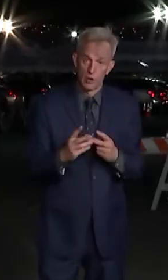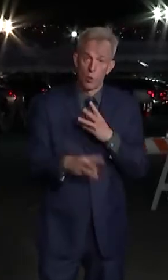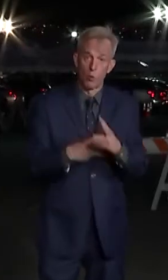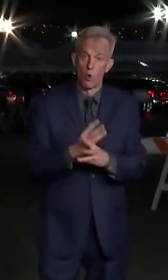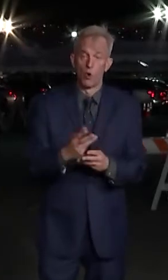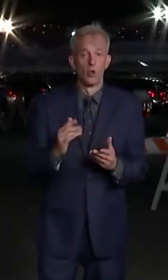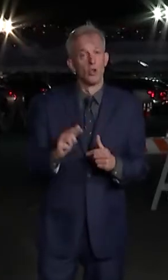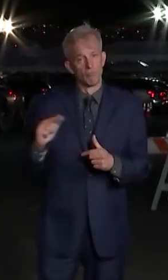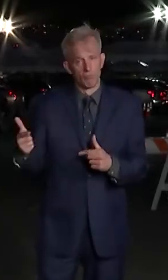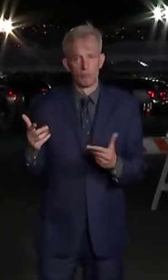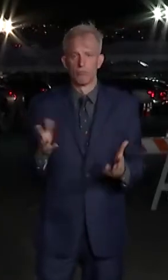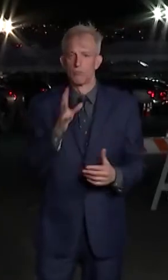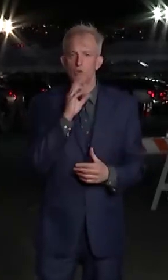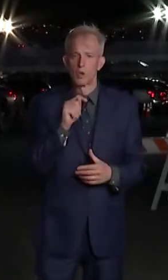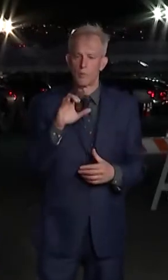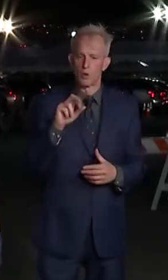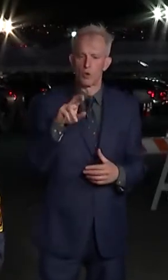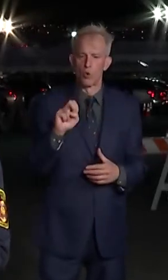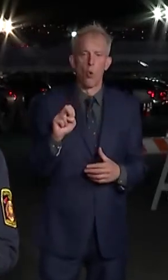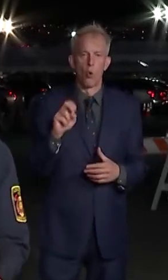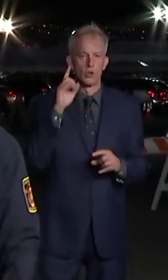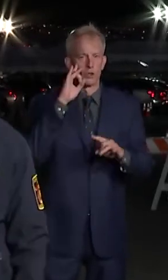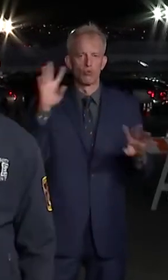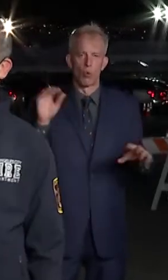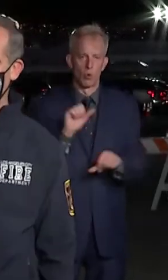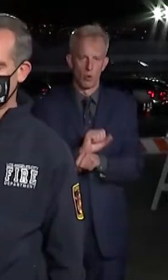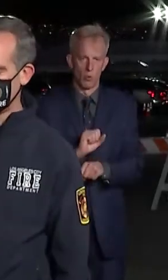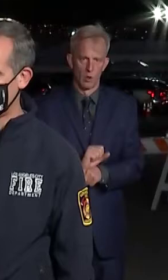to speak about CORE's extraordinary work. Ann Lee.